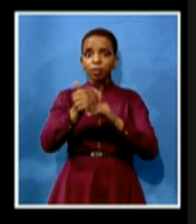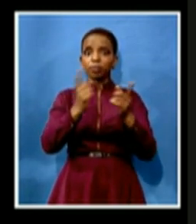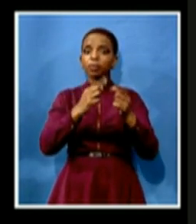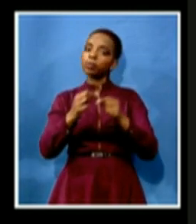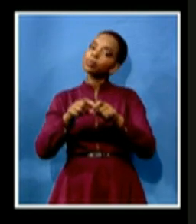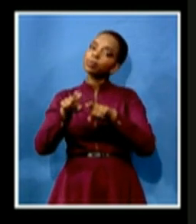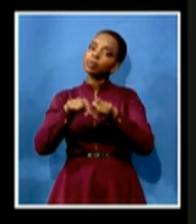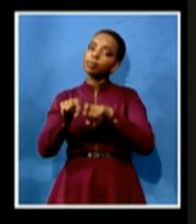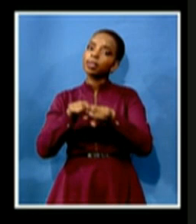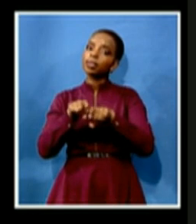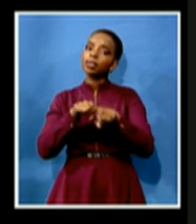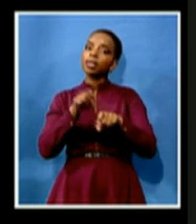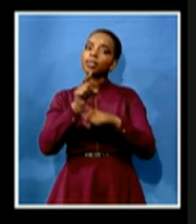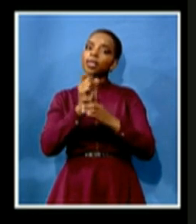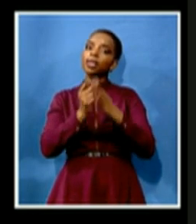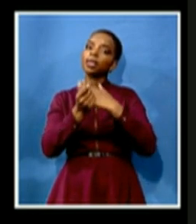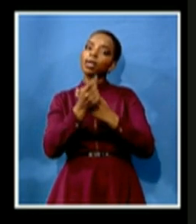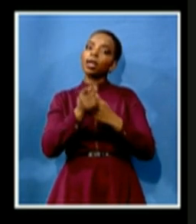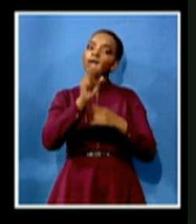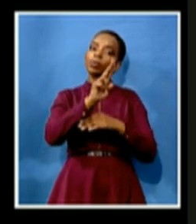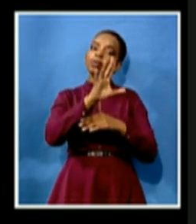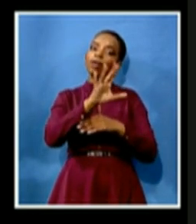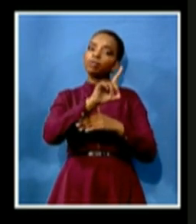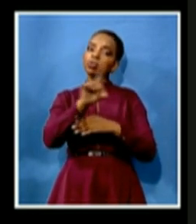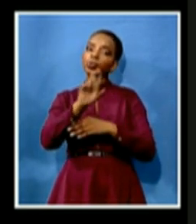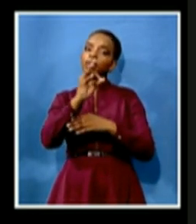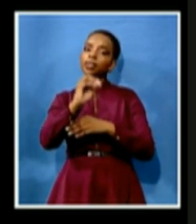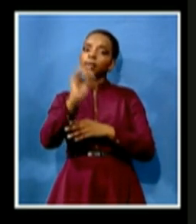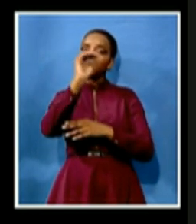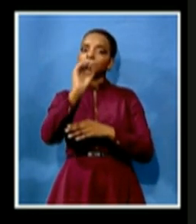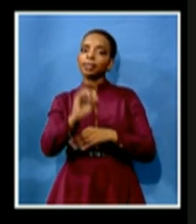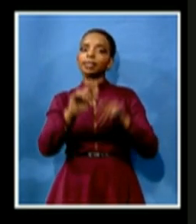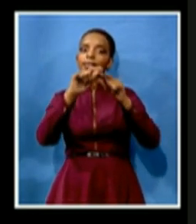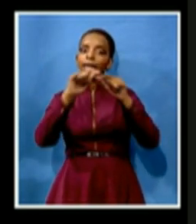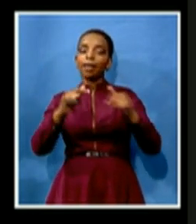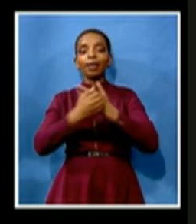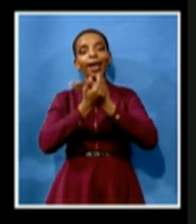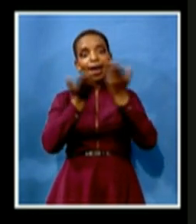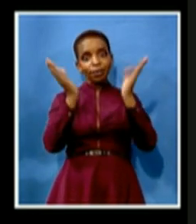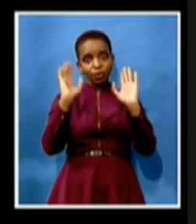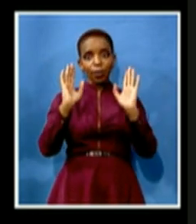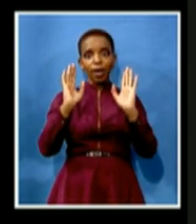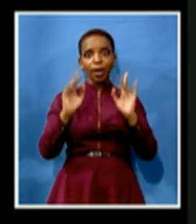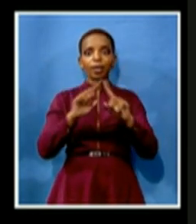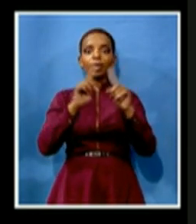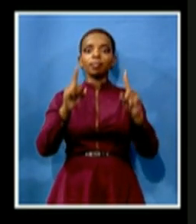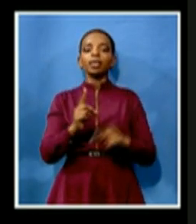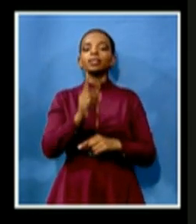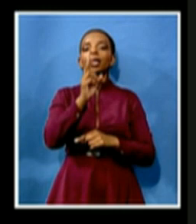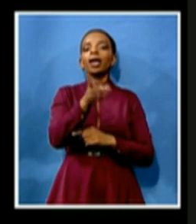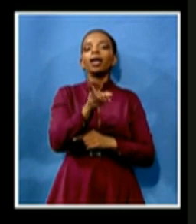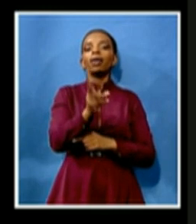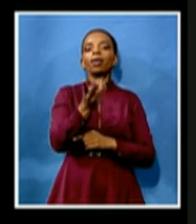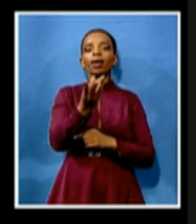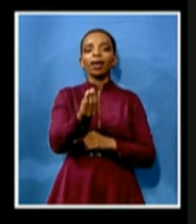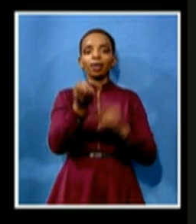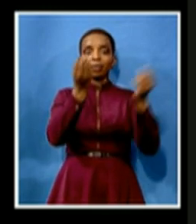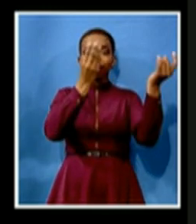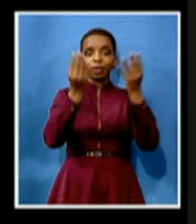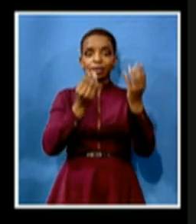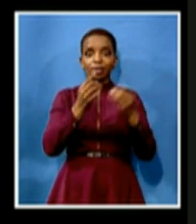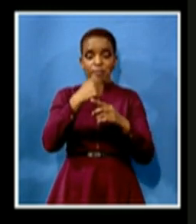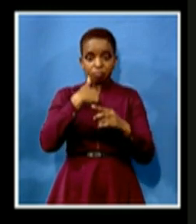has been observed everywhere. And a number of other things, which I'll just, I'm going to move on just to try and stay within the time limit.